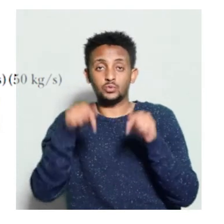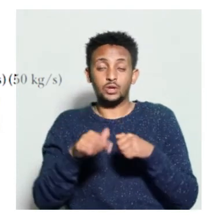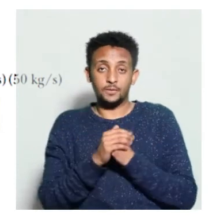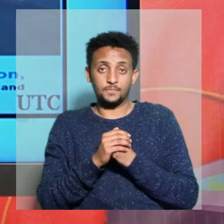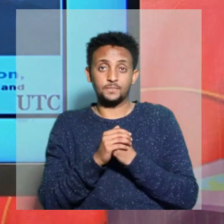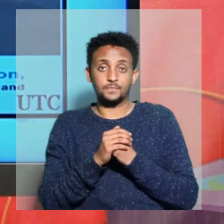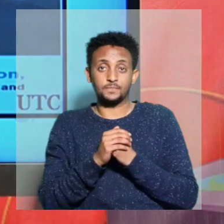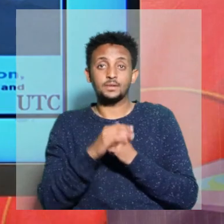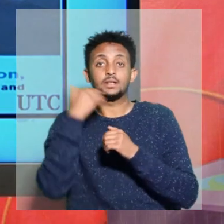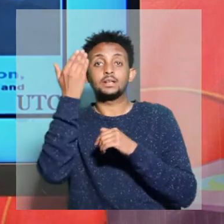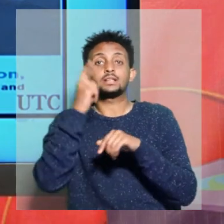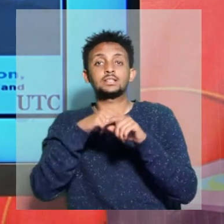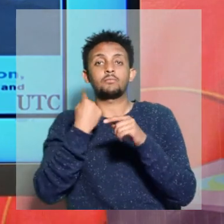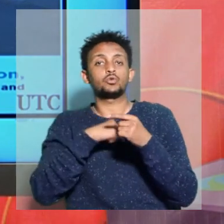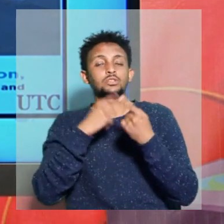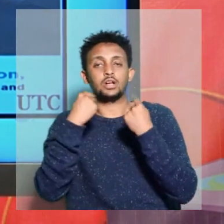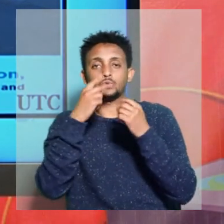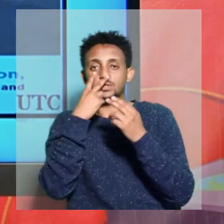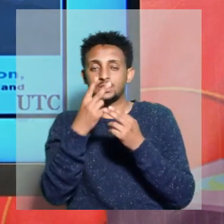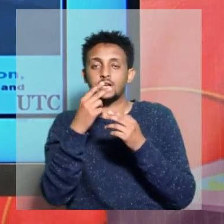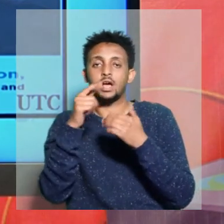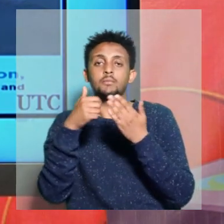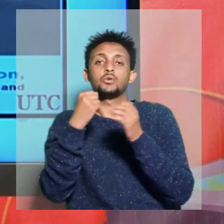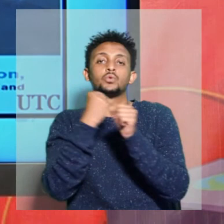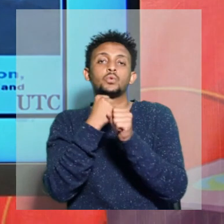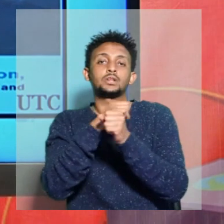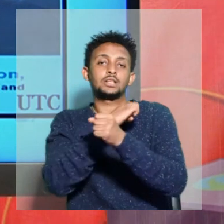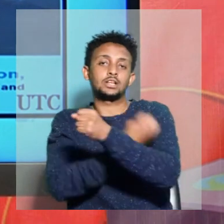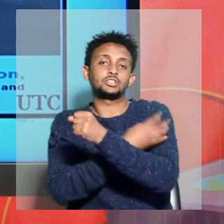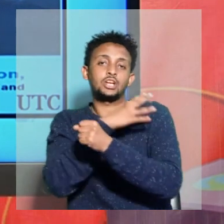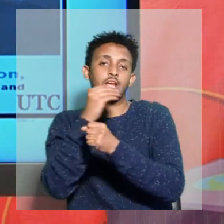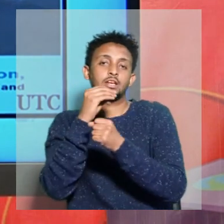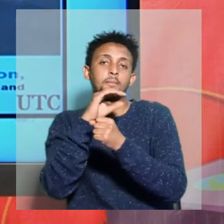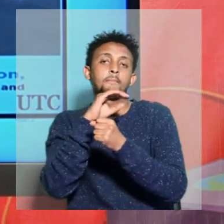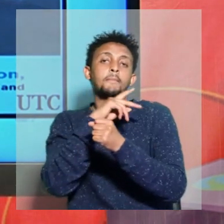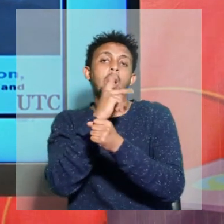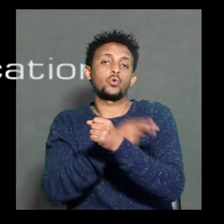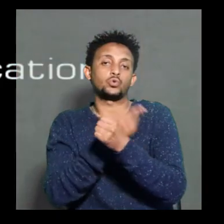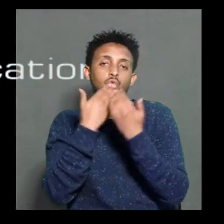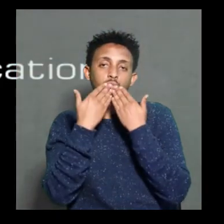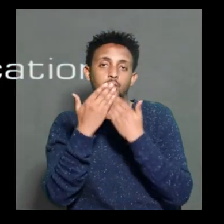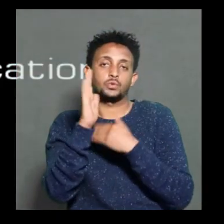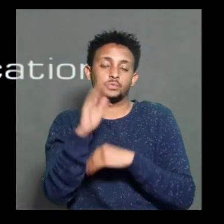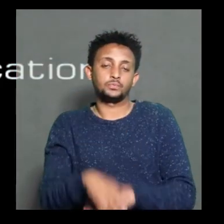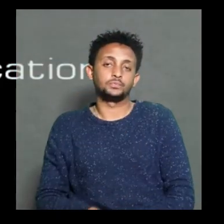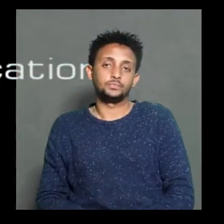today. Next time we'll try to see about work, energy, and power. So goodbye.